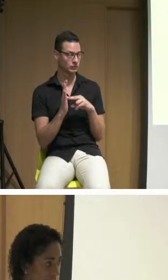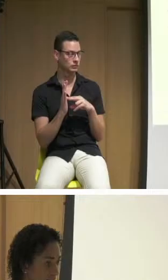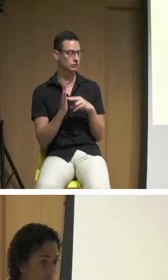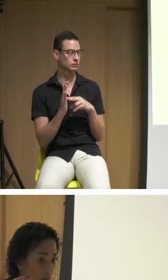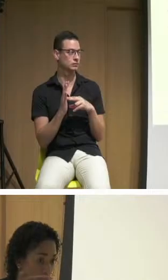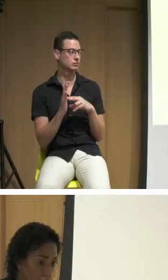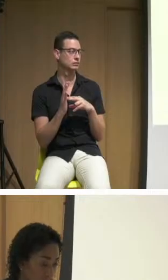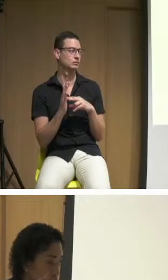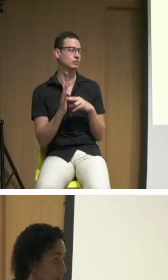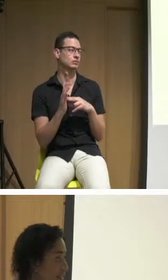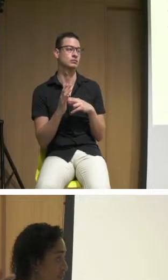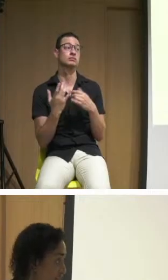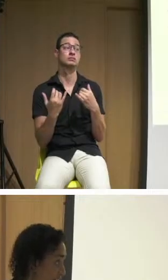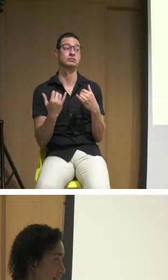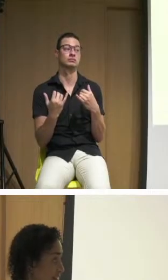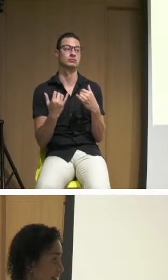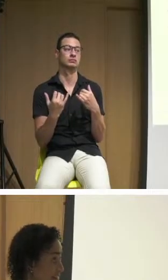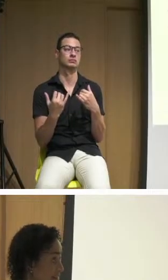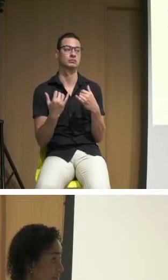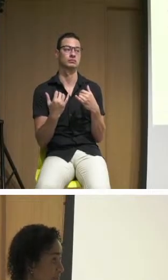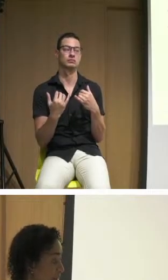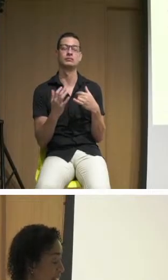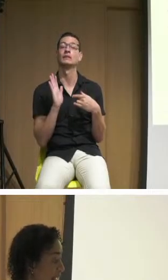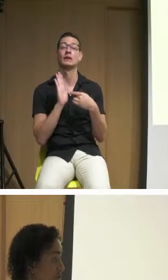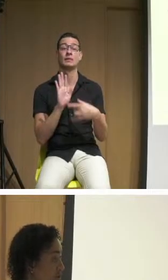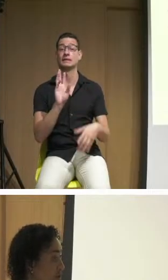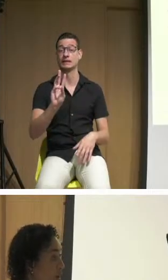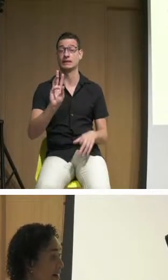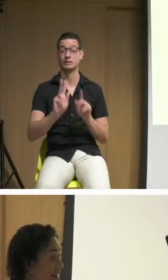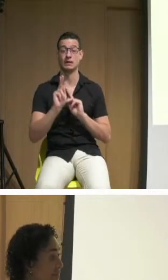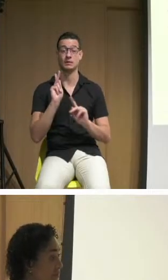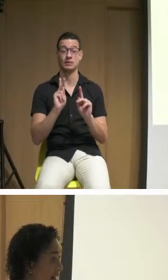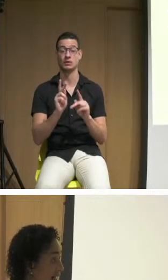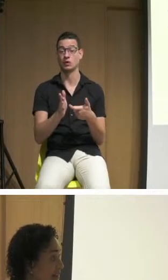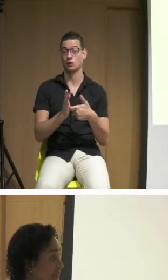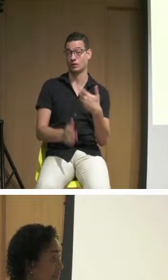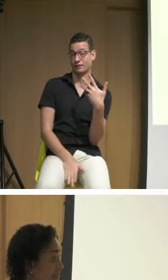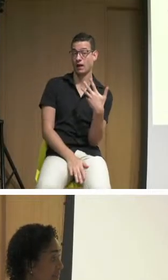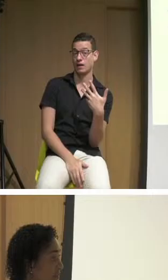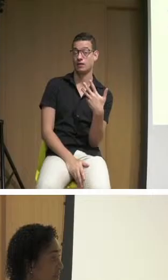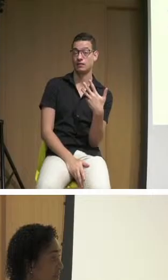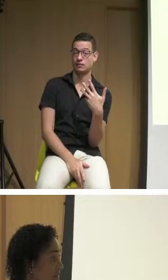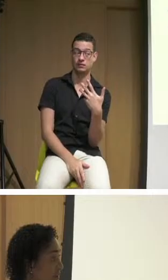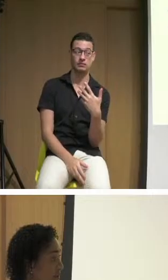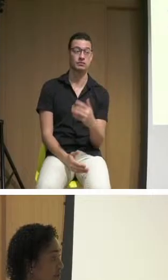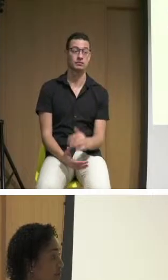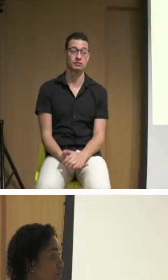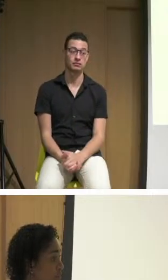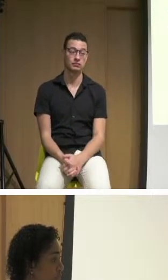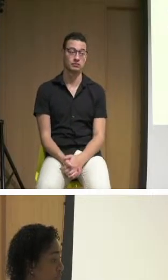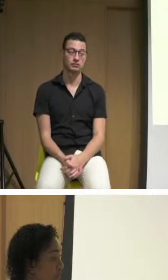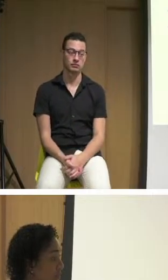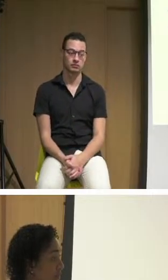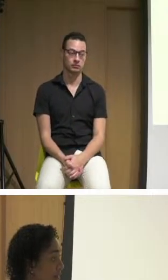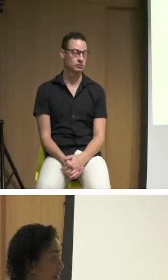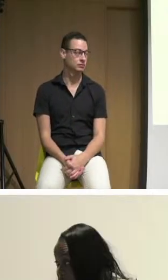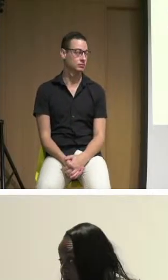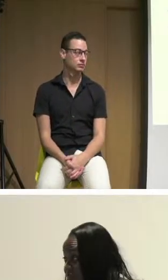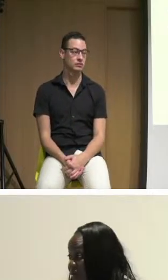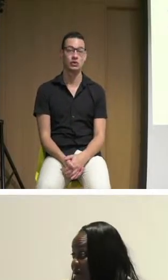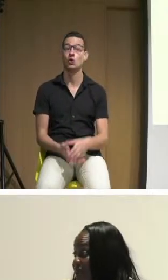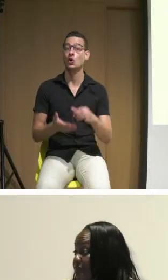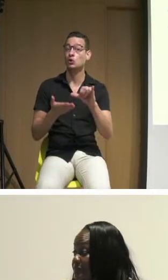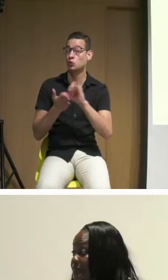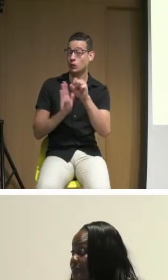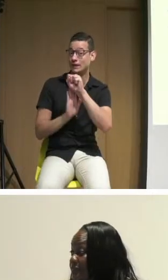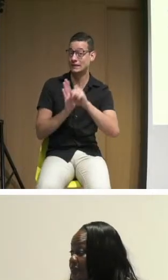of 6, well, there are 2, but let's just say it's 6, and you're requiring 5 to move. New York State is requiring